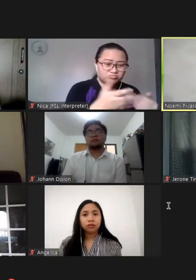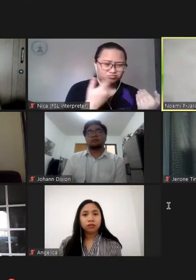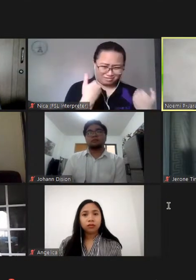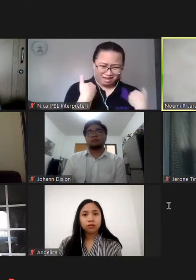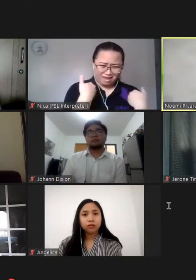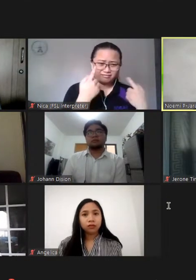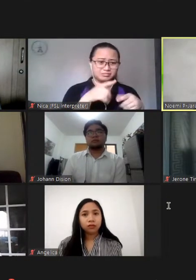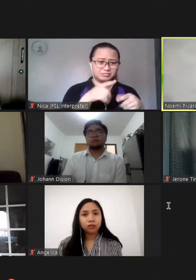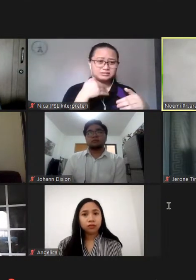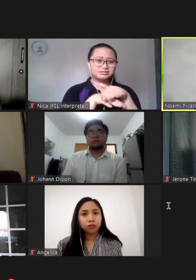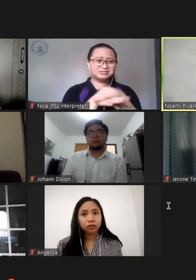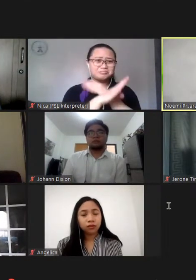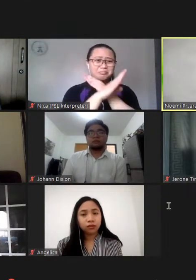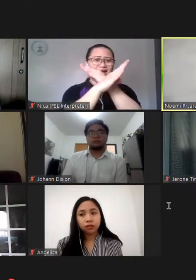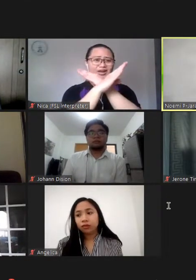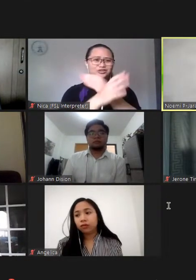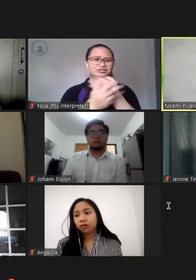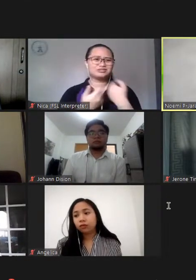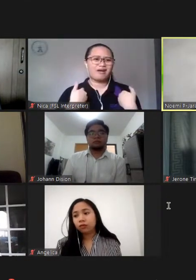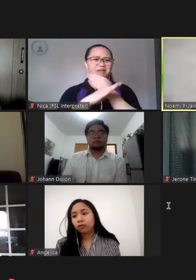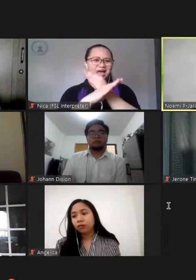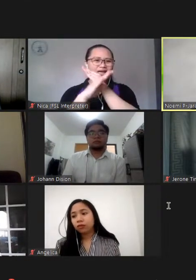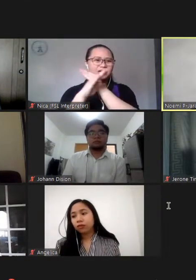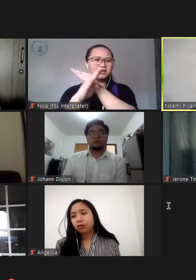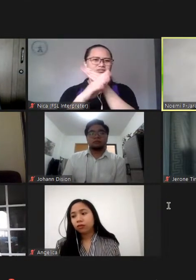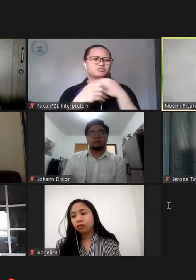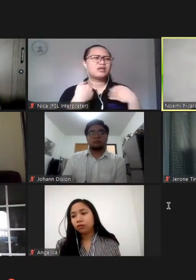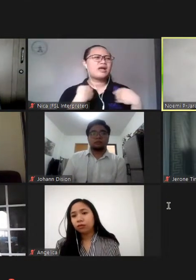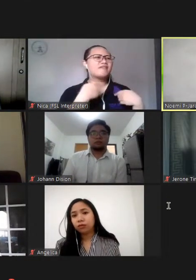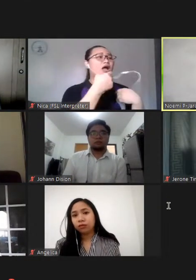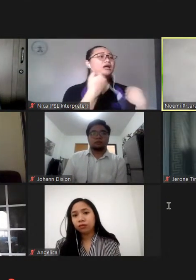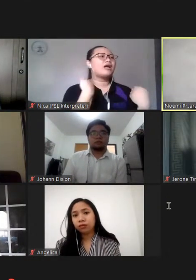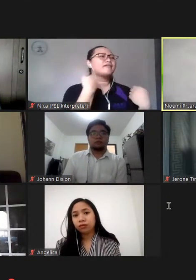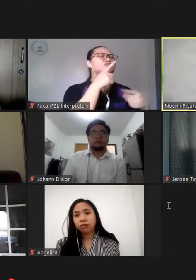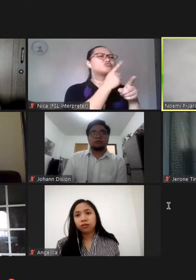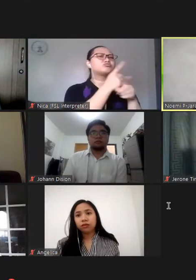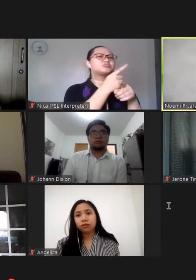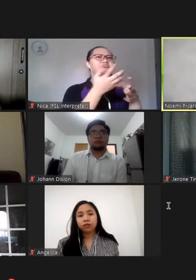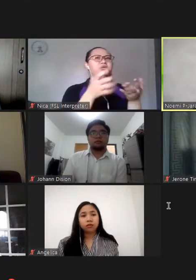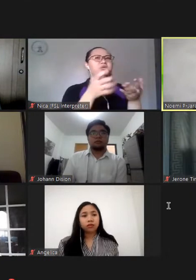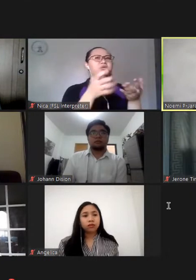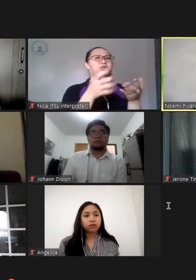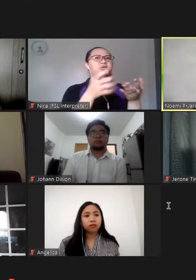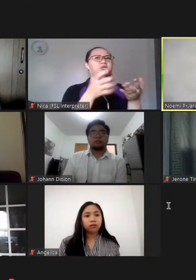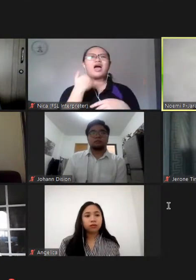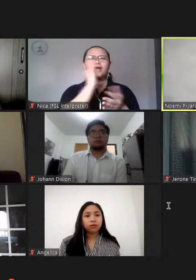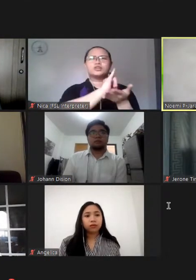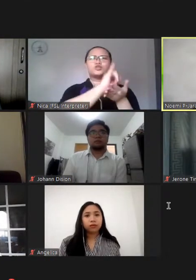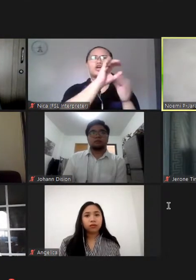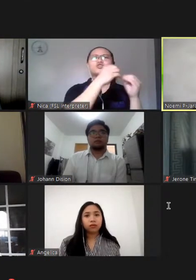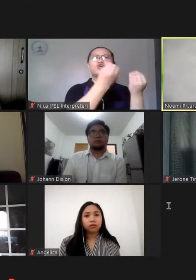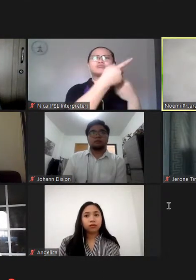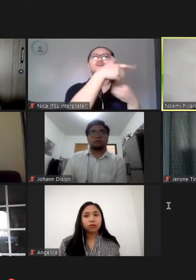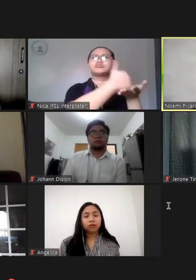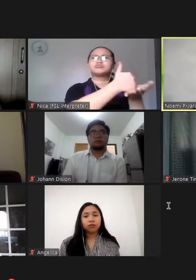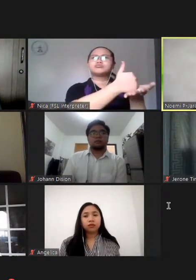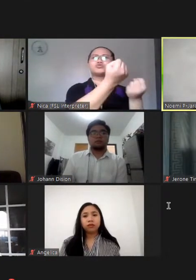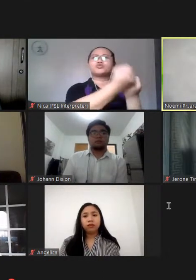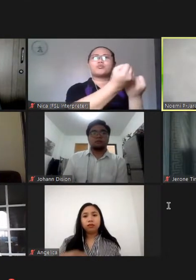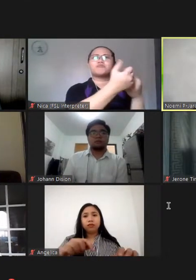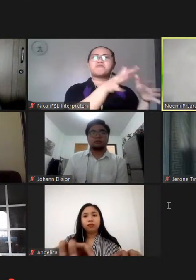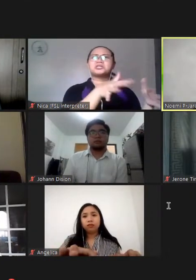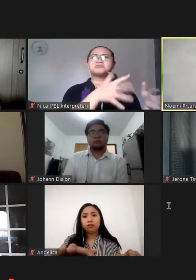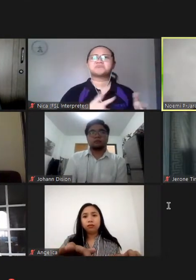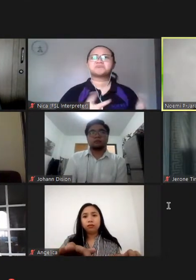get. Oo, meron na dyan. Oo, si ganitong international organization is there. But when